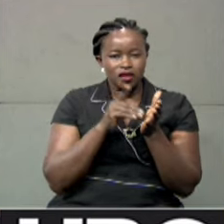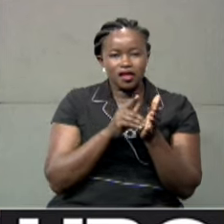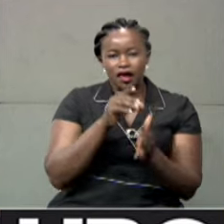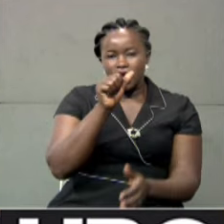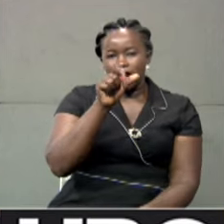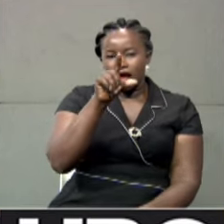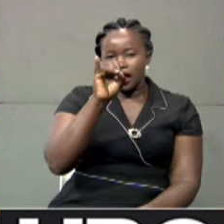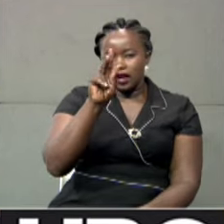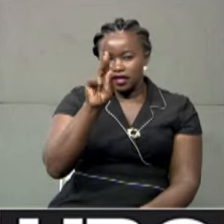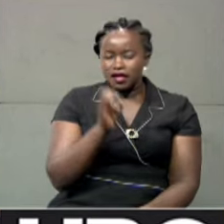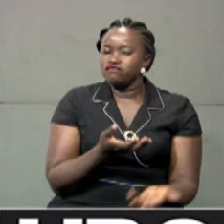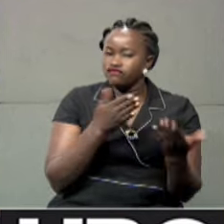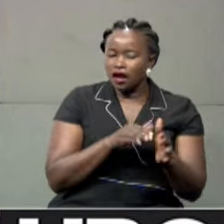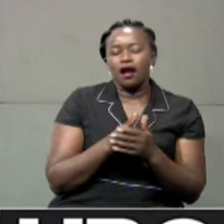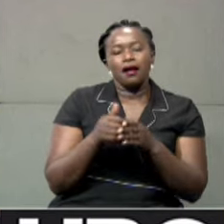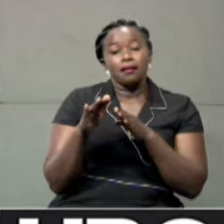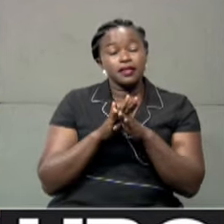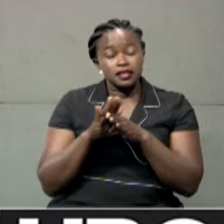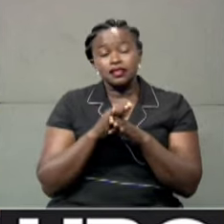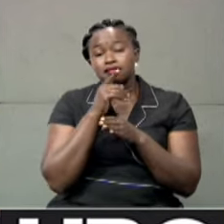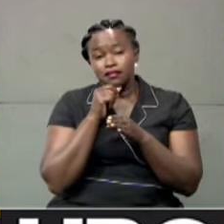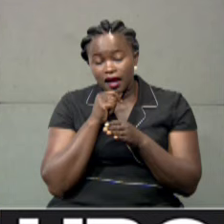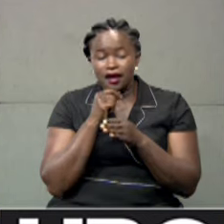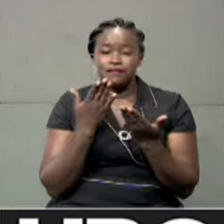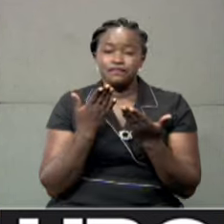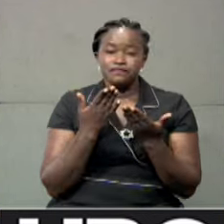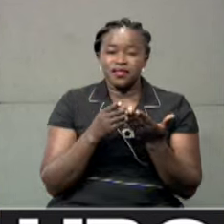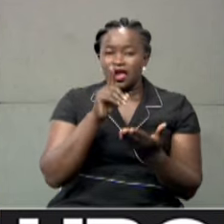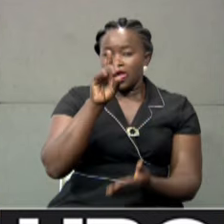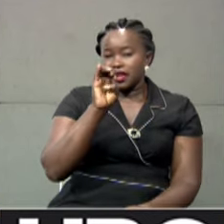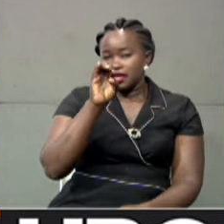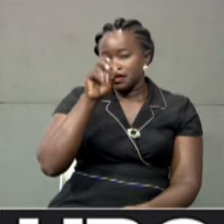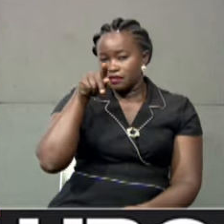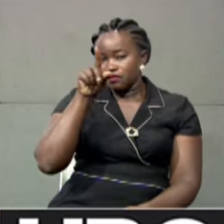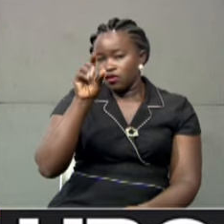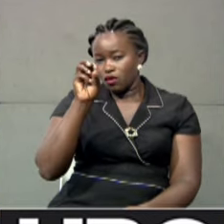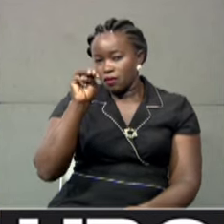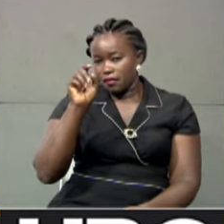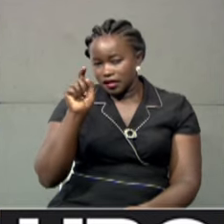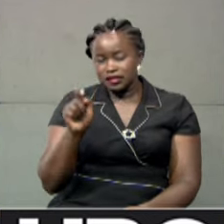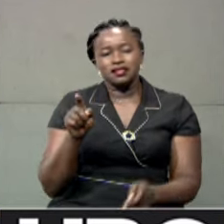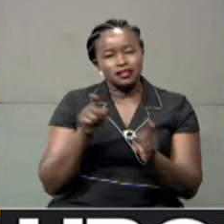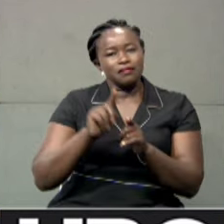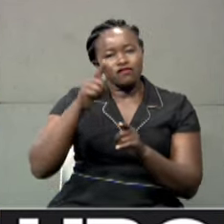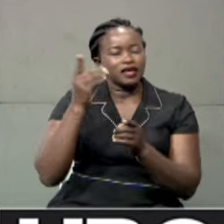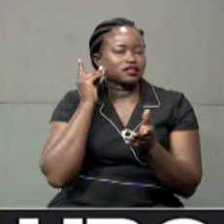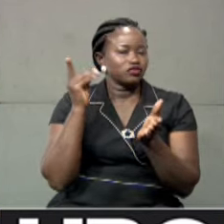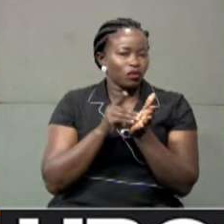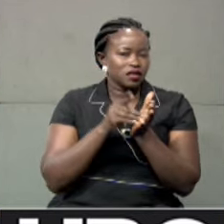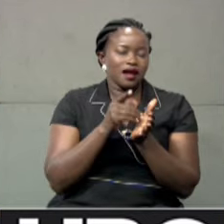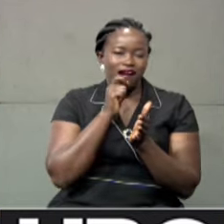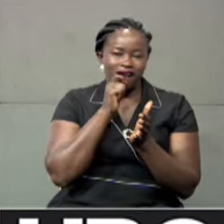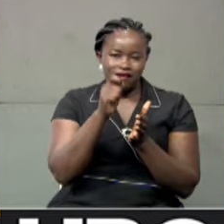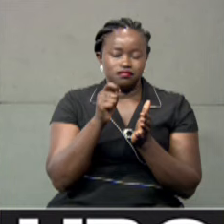Alike, a renowned businessman, a diplomat, and a first dental surgeon in Uganda.